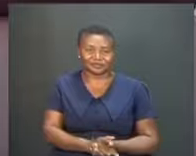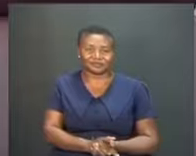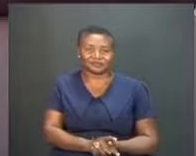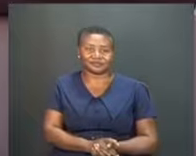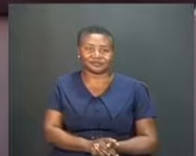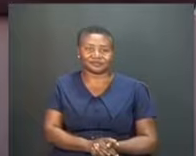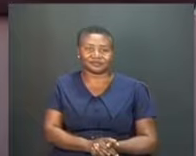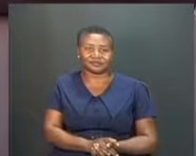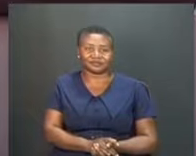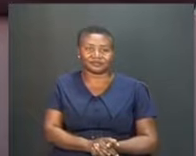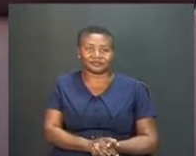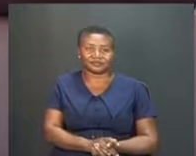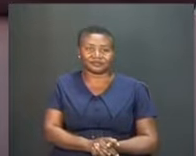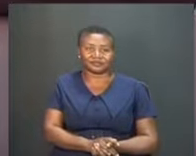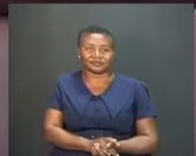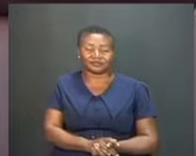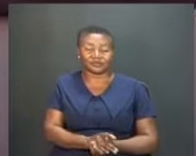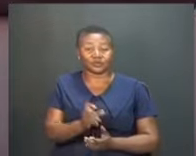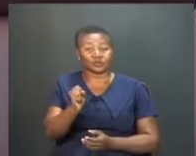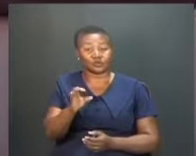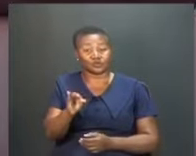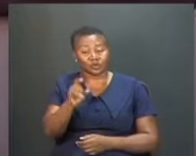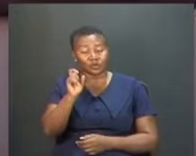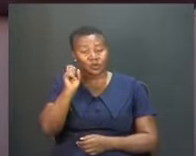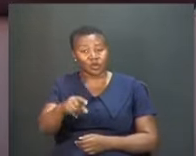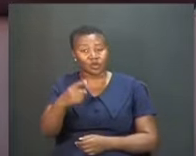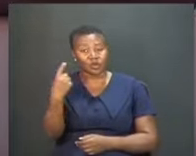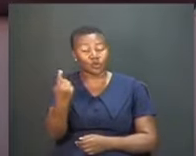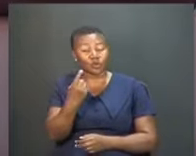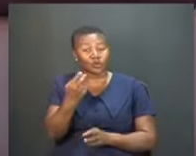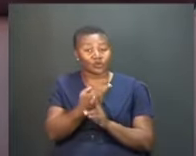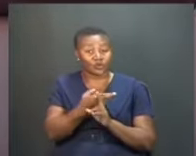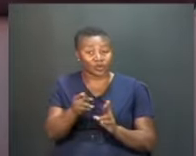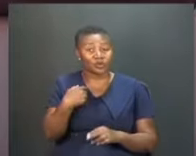So, dealing with him, he must always be alert, and will always be alert.